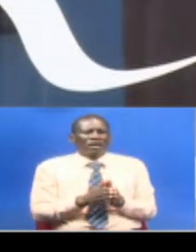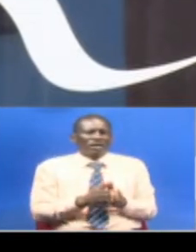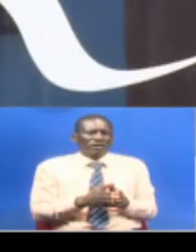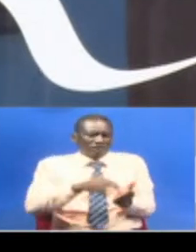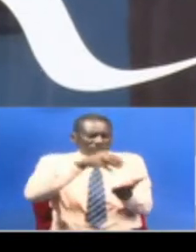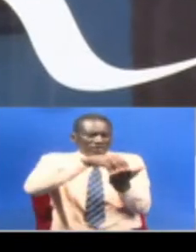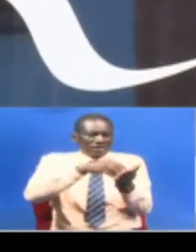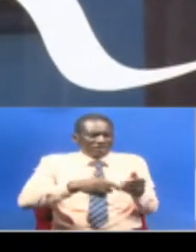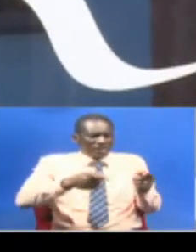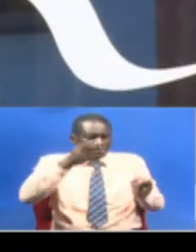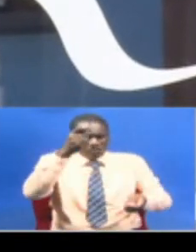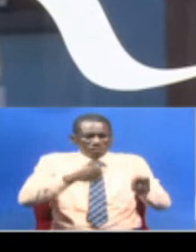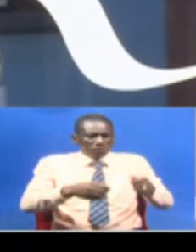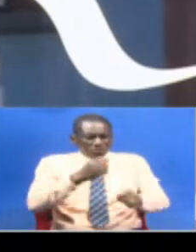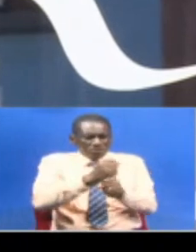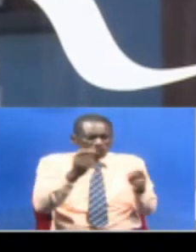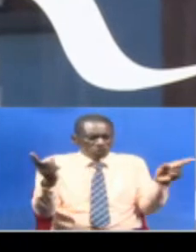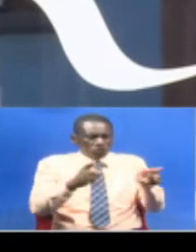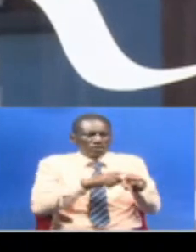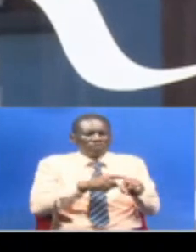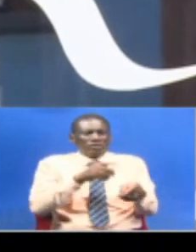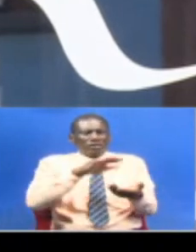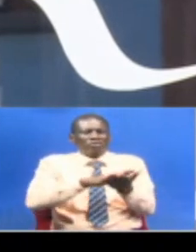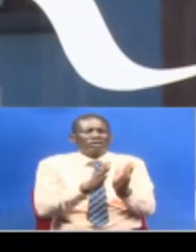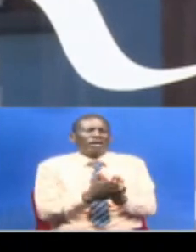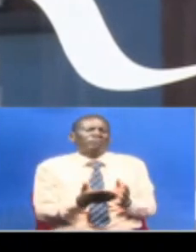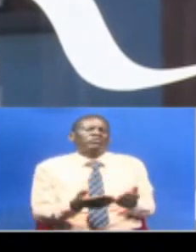convicted within a very short time, becomes a little